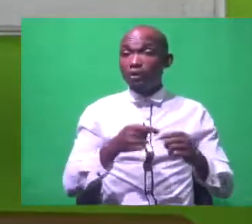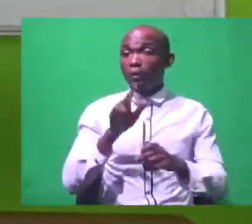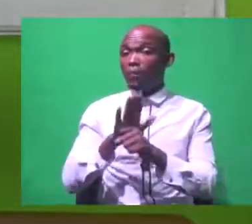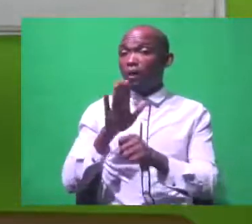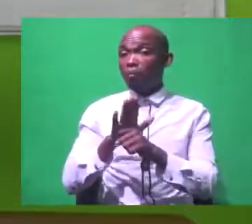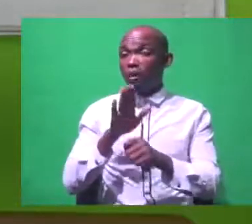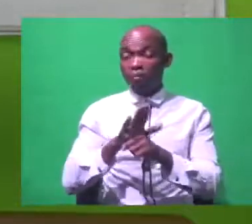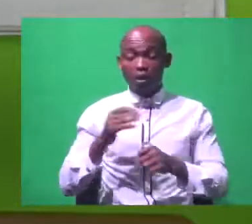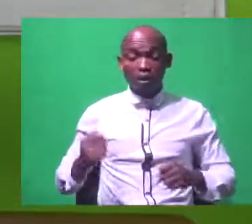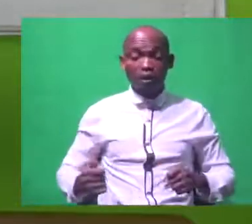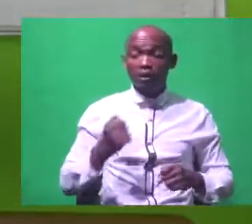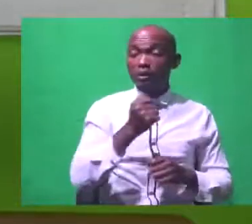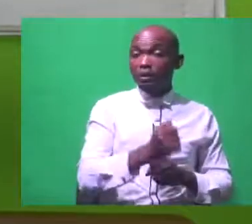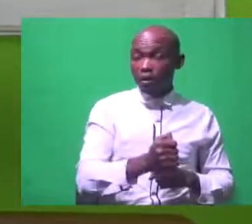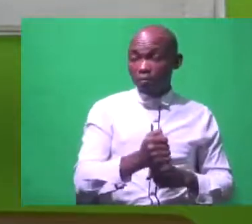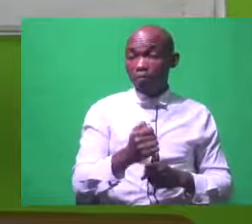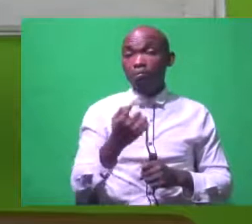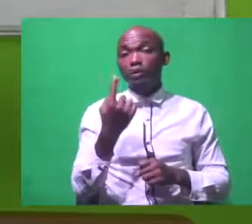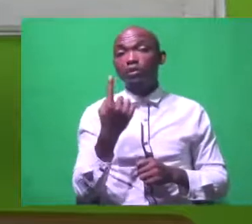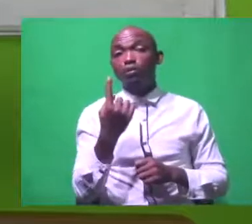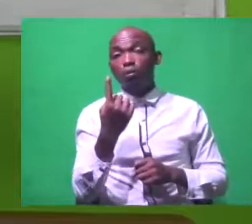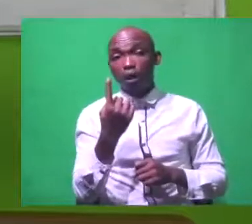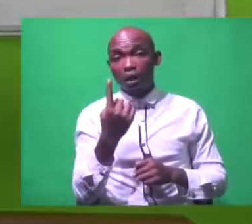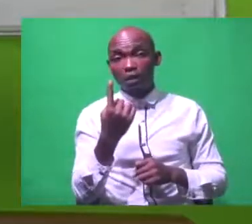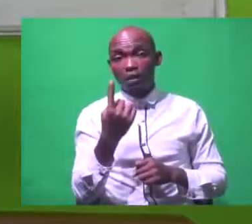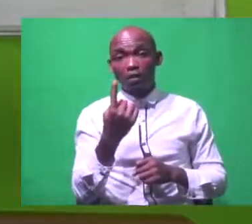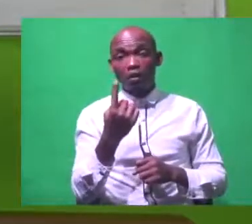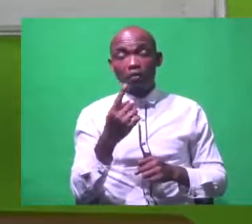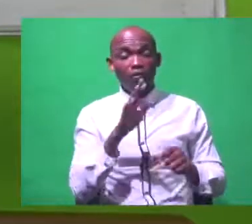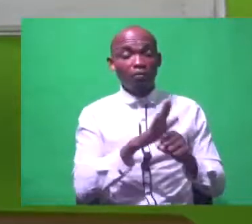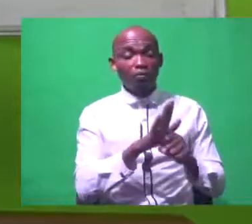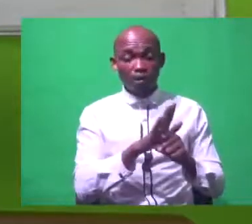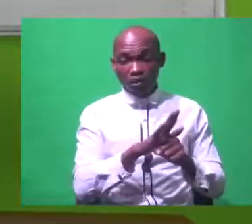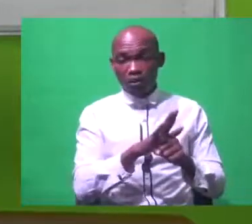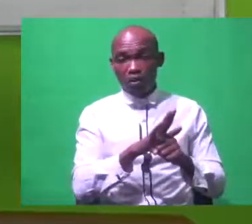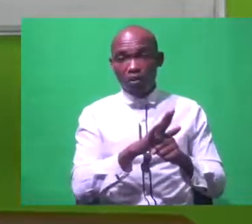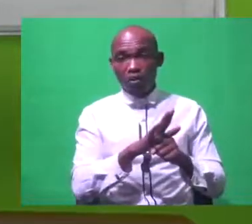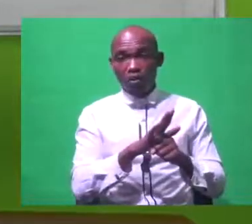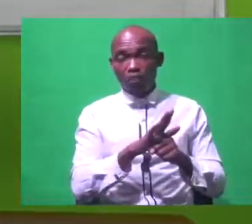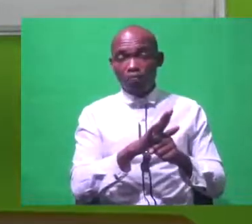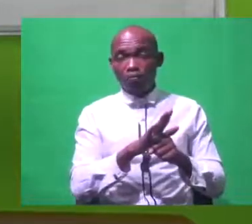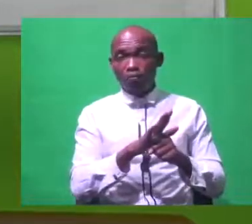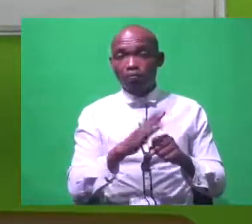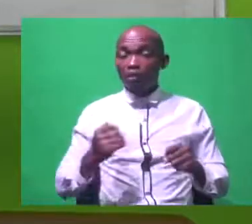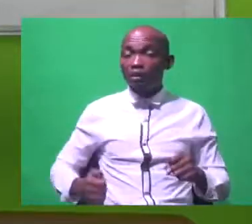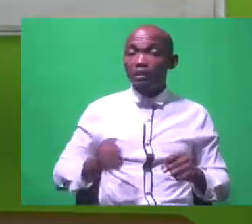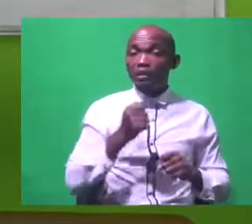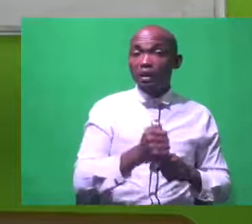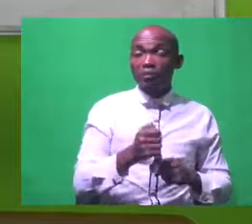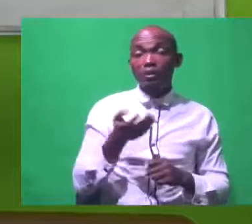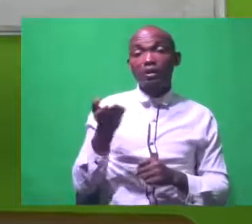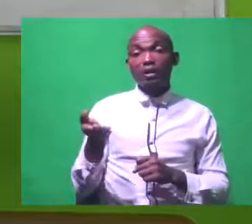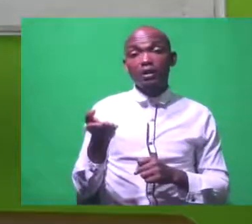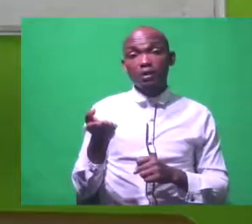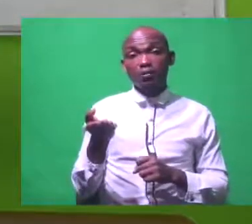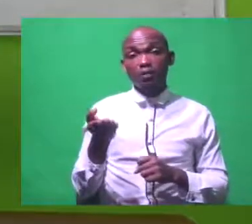many steps. But one of the major steps is this